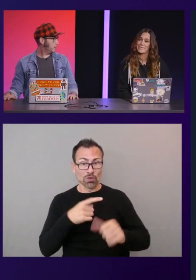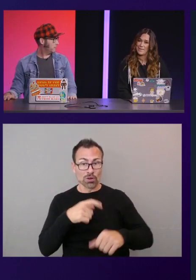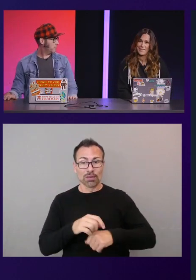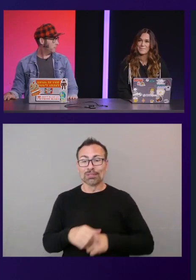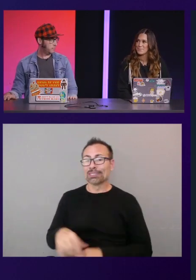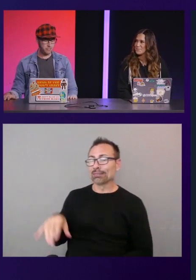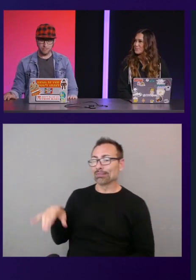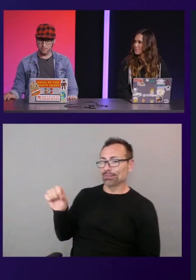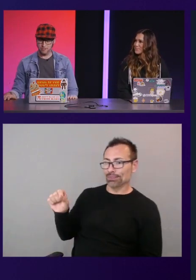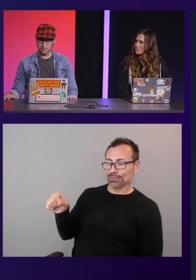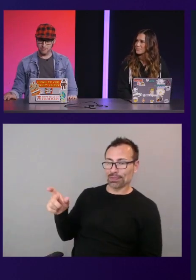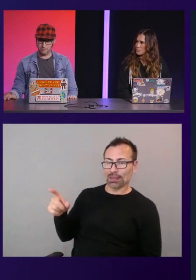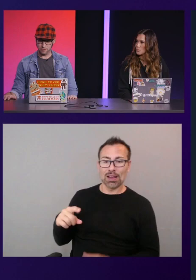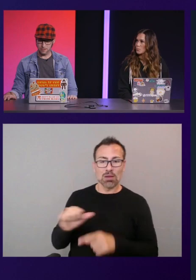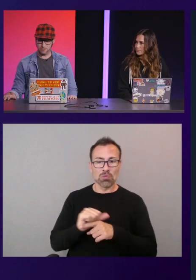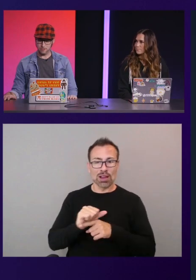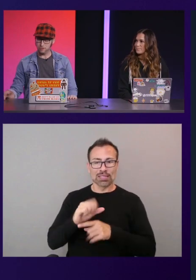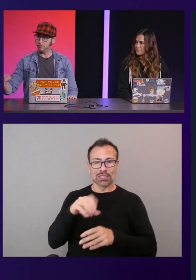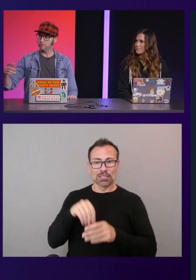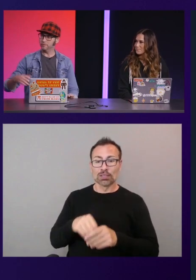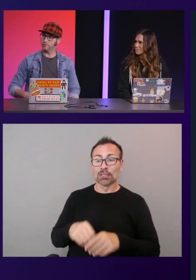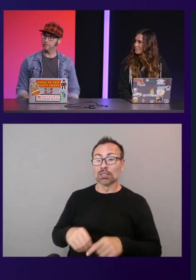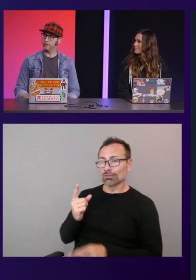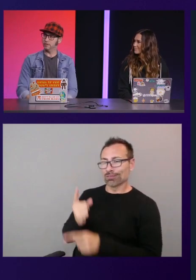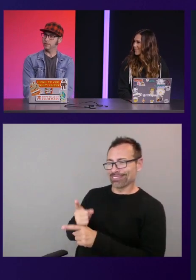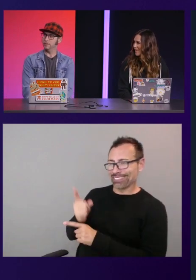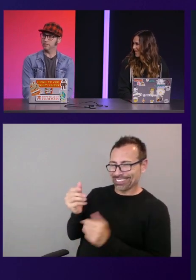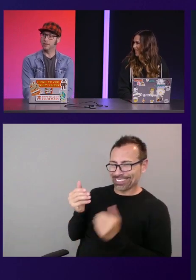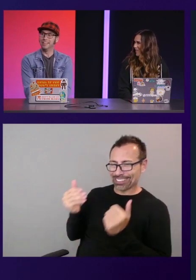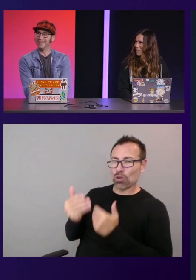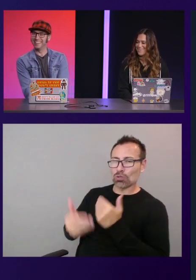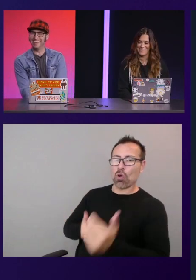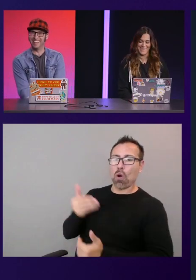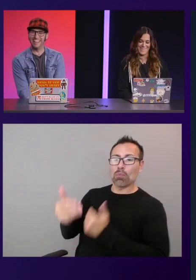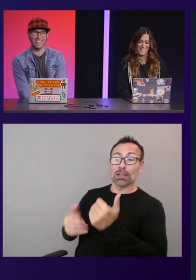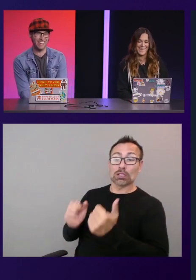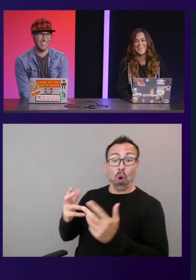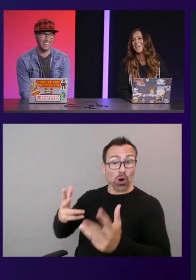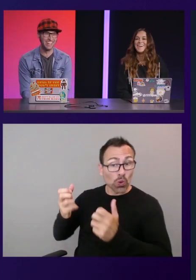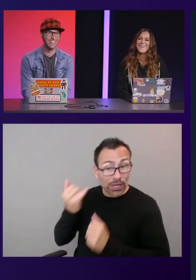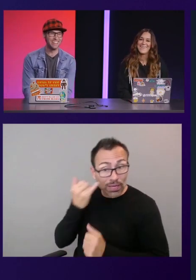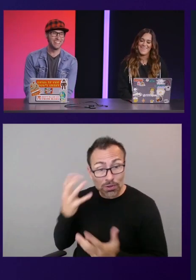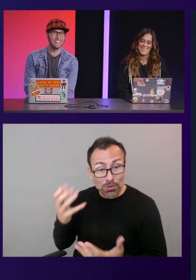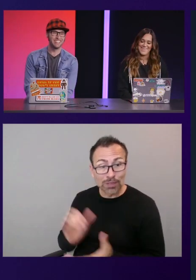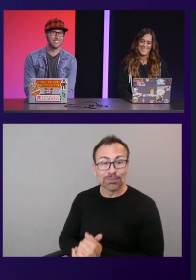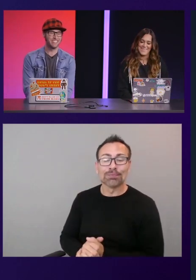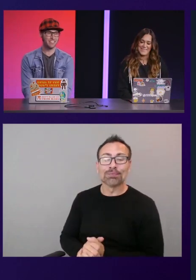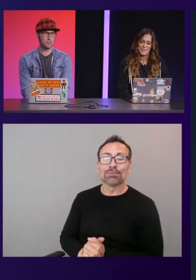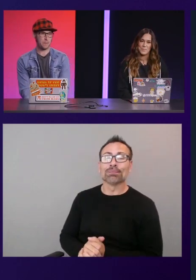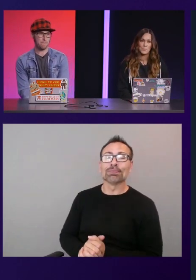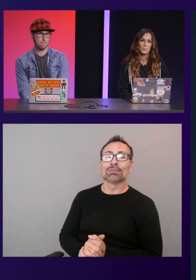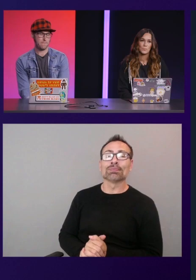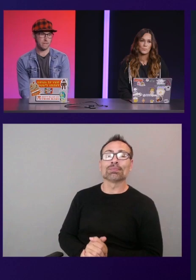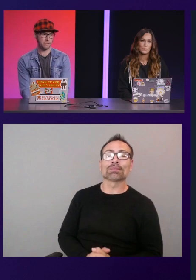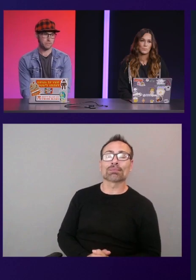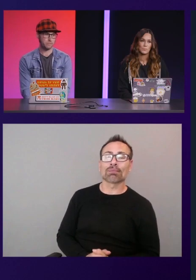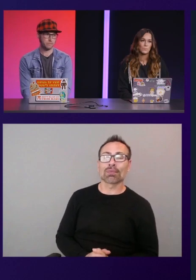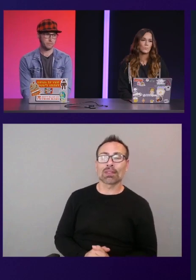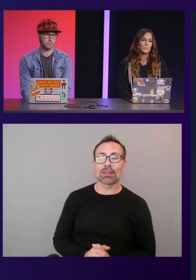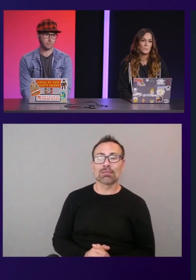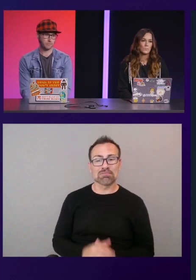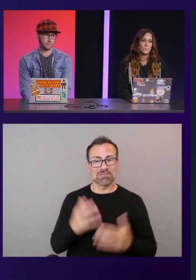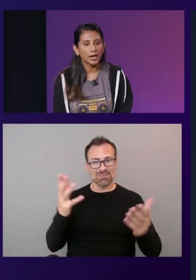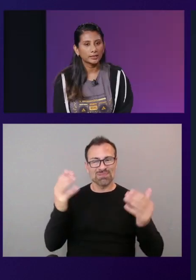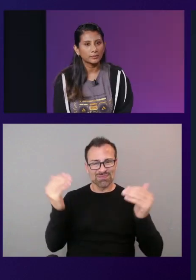right? Exactly. Yeah, you can go at your own pace. Or quicker, actually, that's what we say. So yeah, having said that, let's talk a little